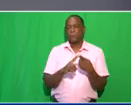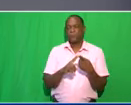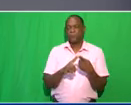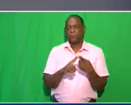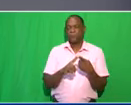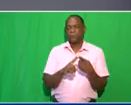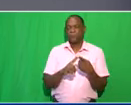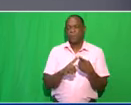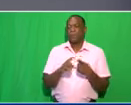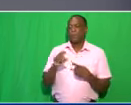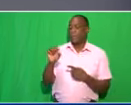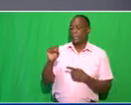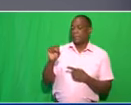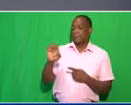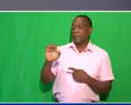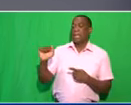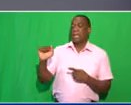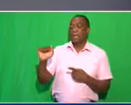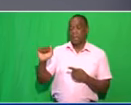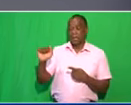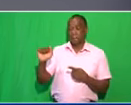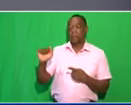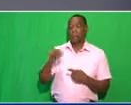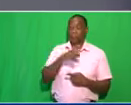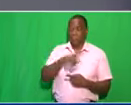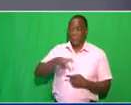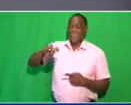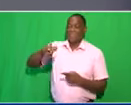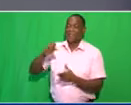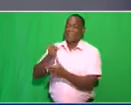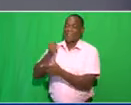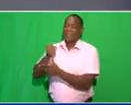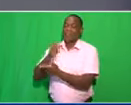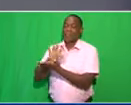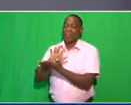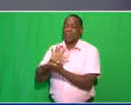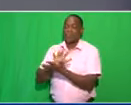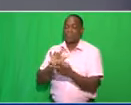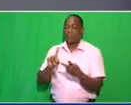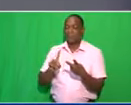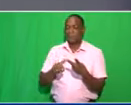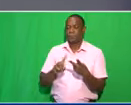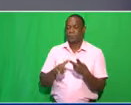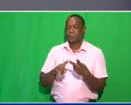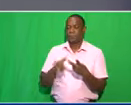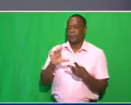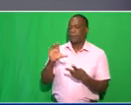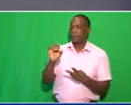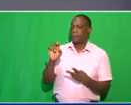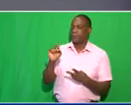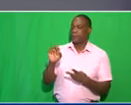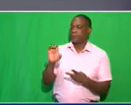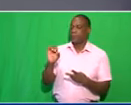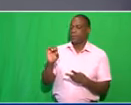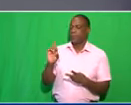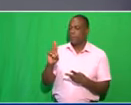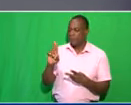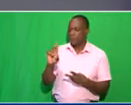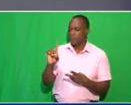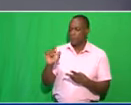entrance assessment and transition to secondary school. 2, the Concordat.